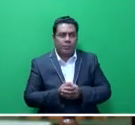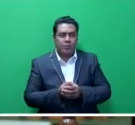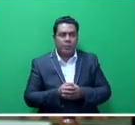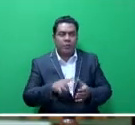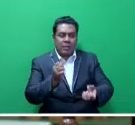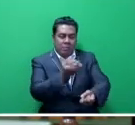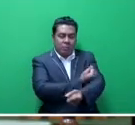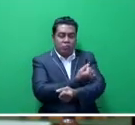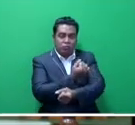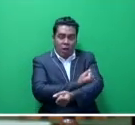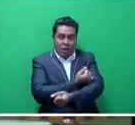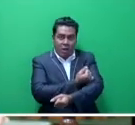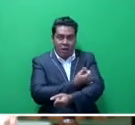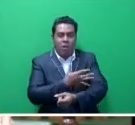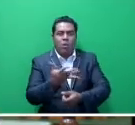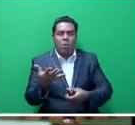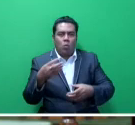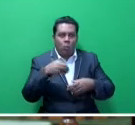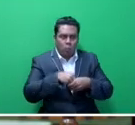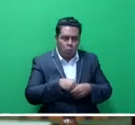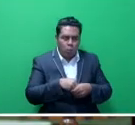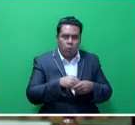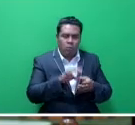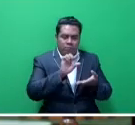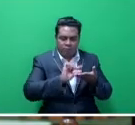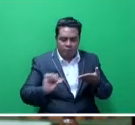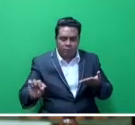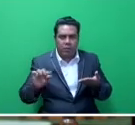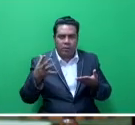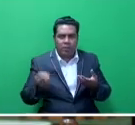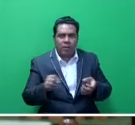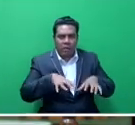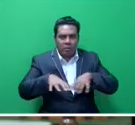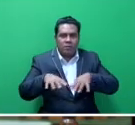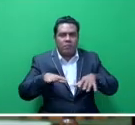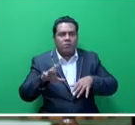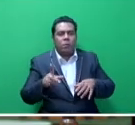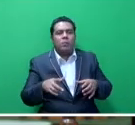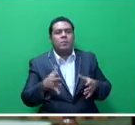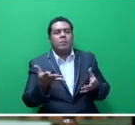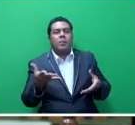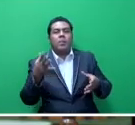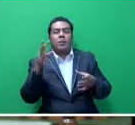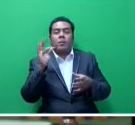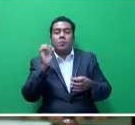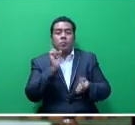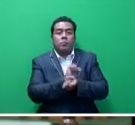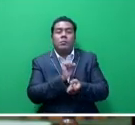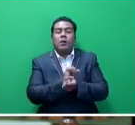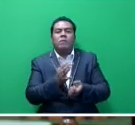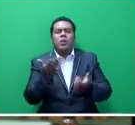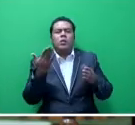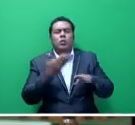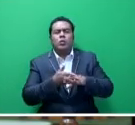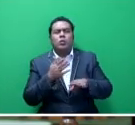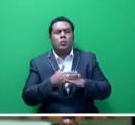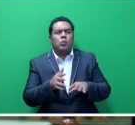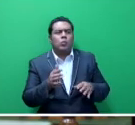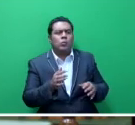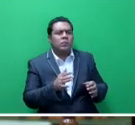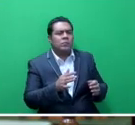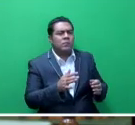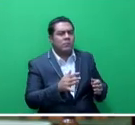operations that arise based on any suspected cases of drug-related activities in all the divisions. The force has discovered new practices that are rapidly